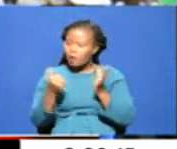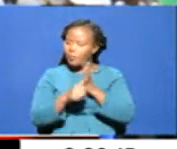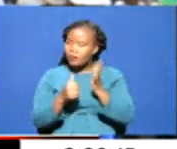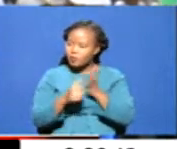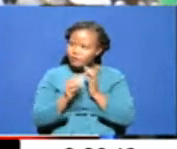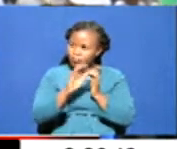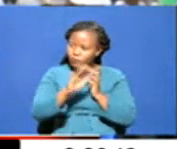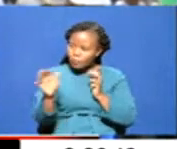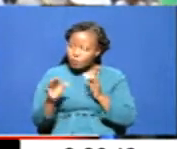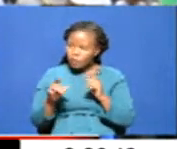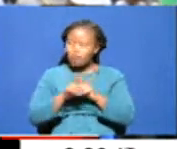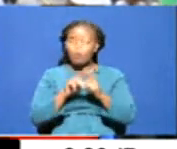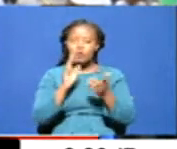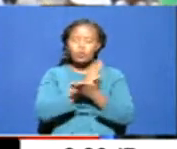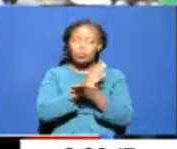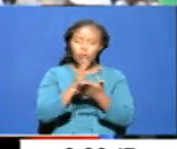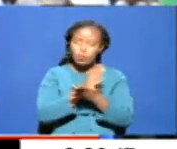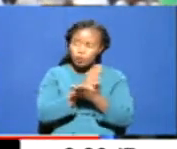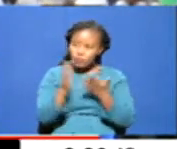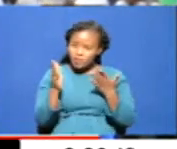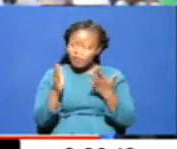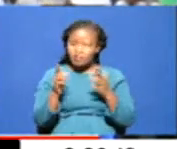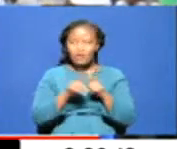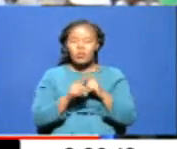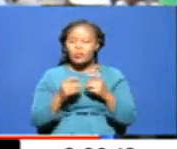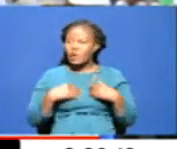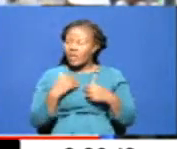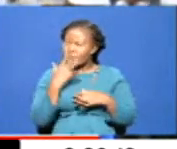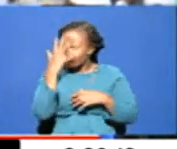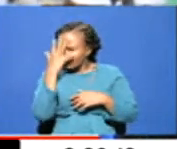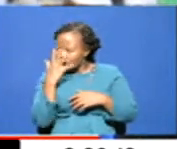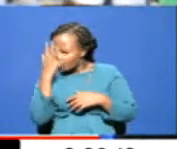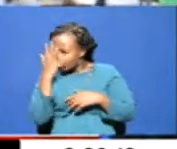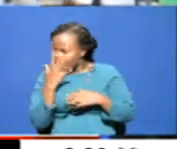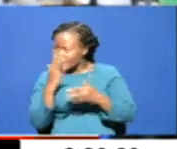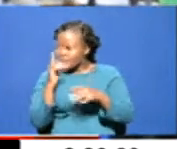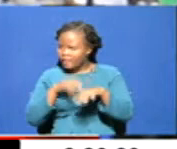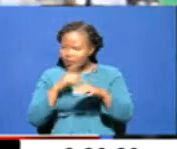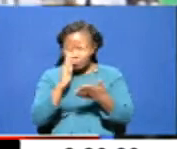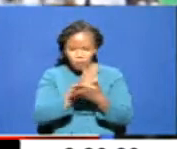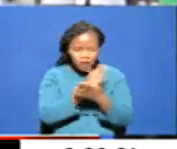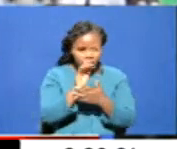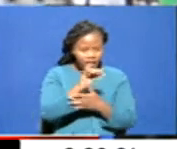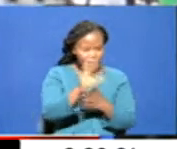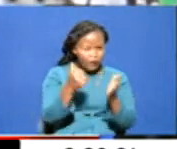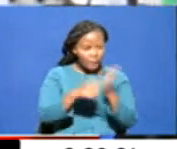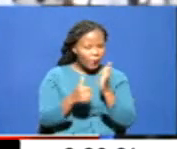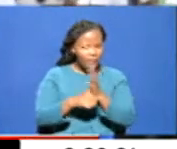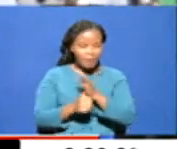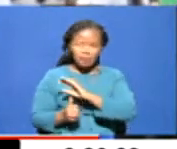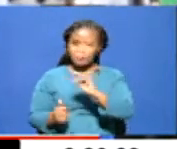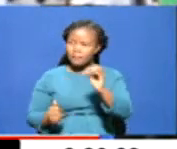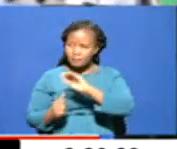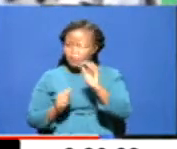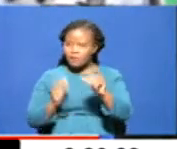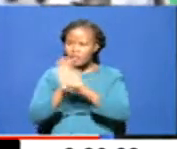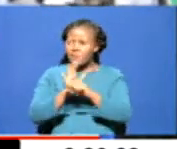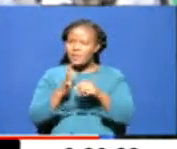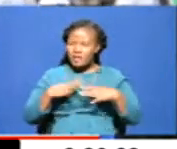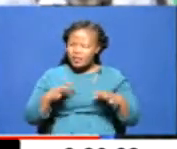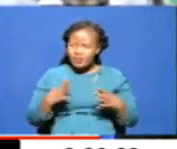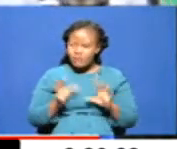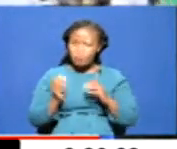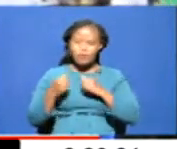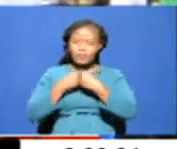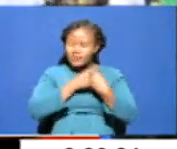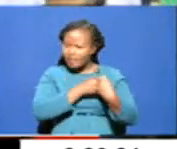to share. And there's no shame in sharing. You know, most people tend to bundle up things and,